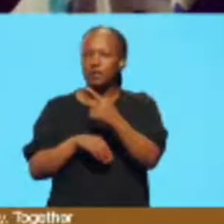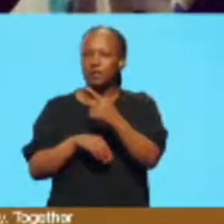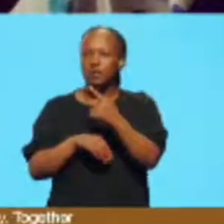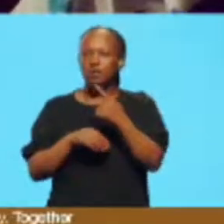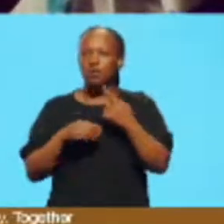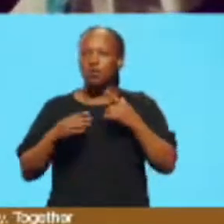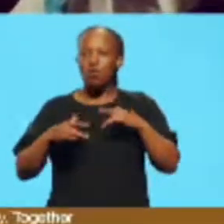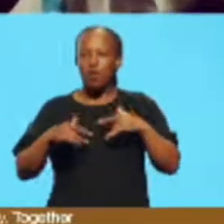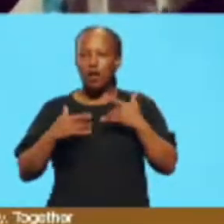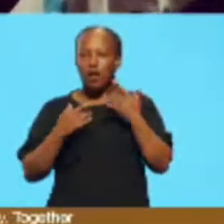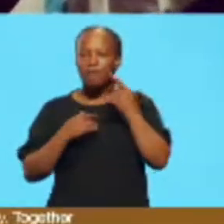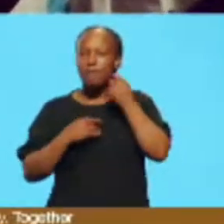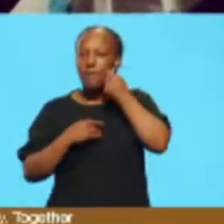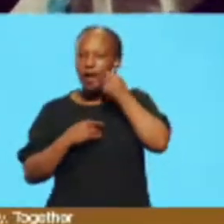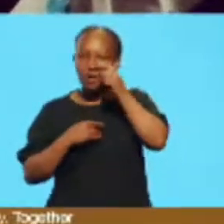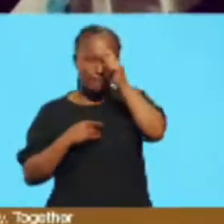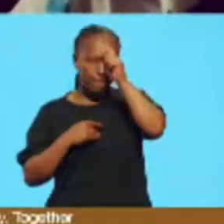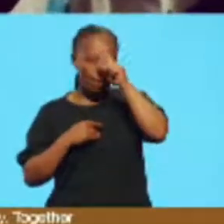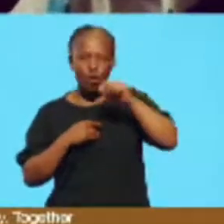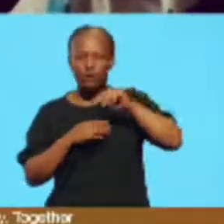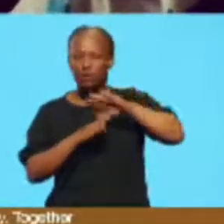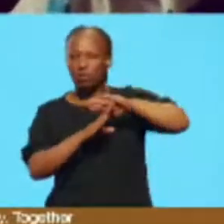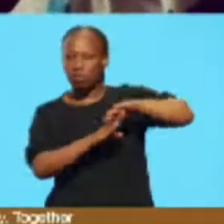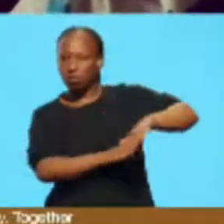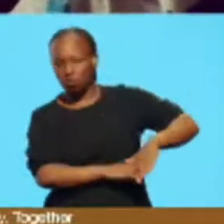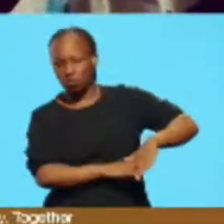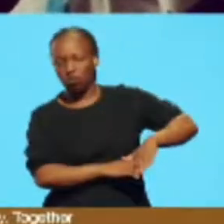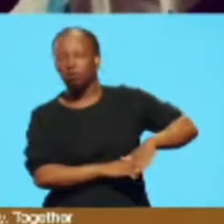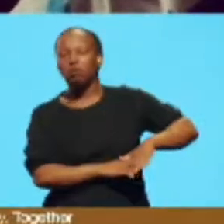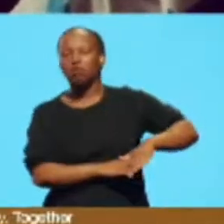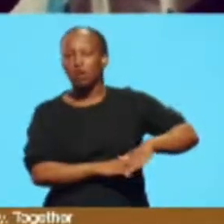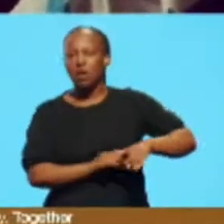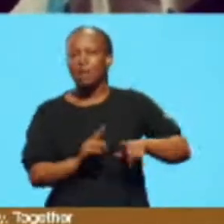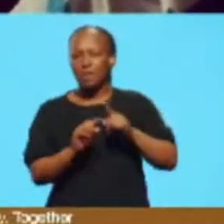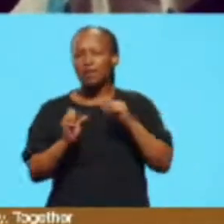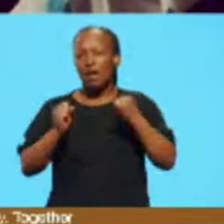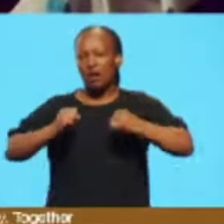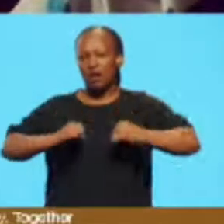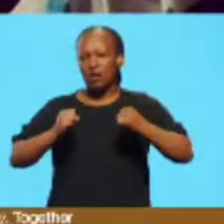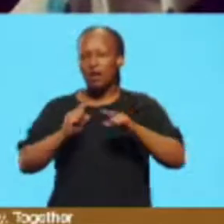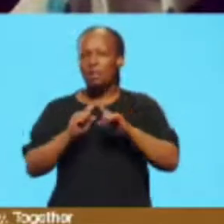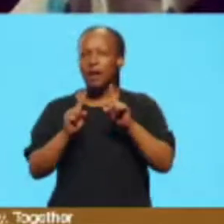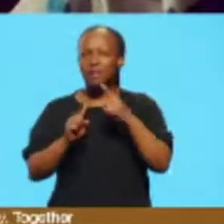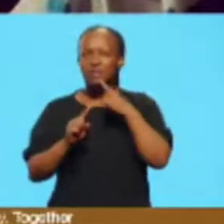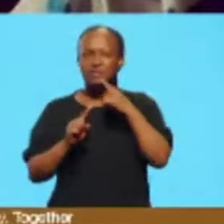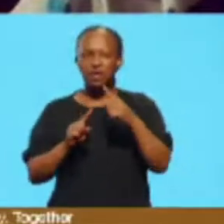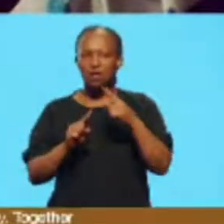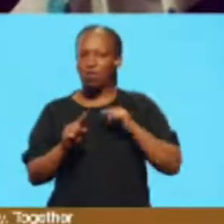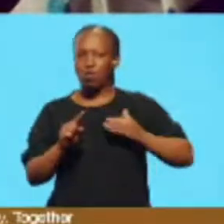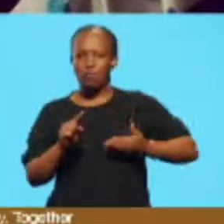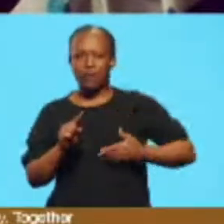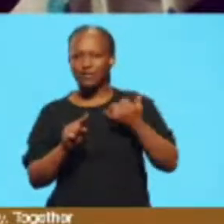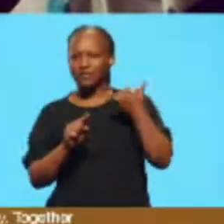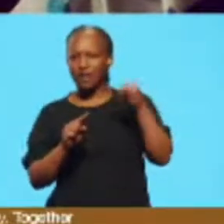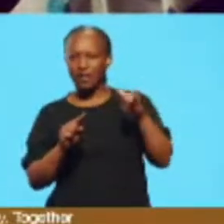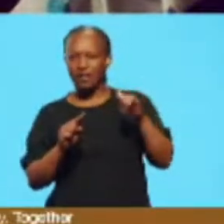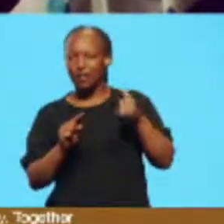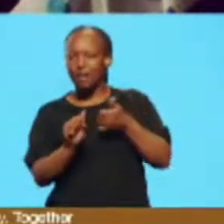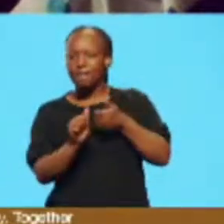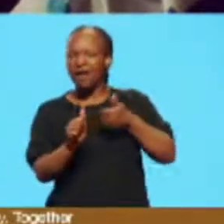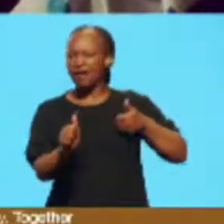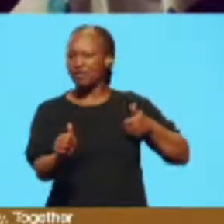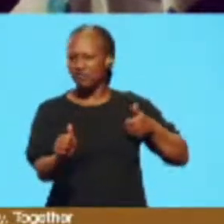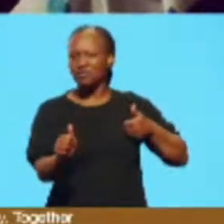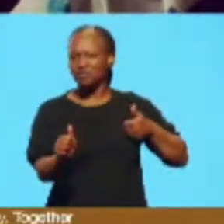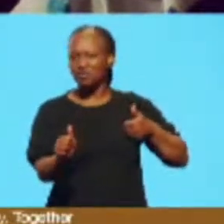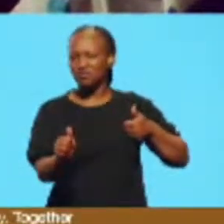leaving men and boys behind, and I agree with that, but someone might argue that women are still very much far behind in terms